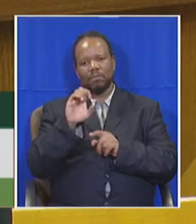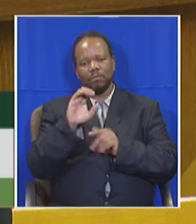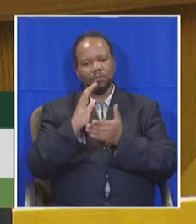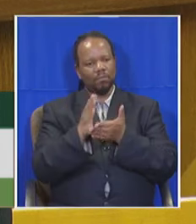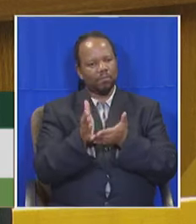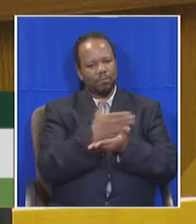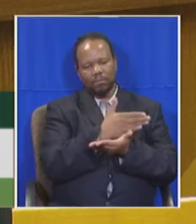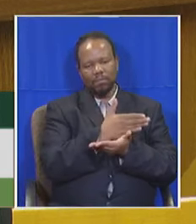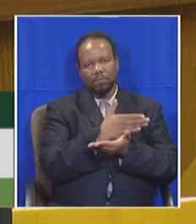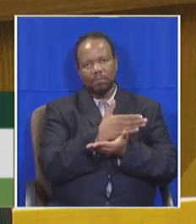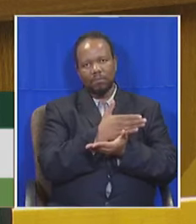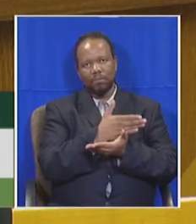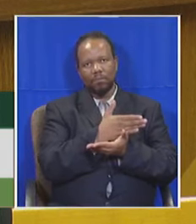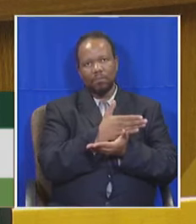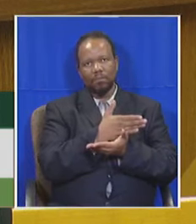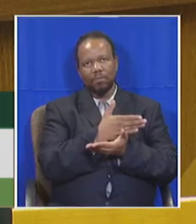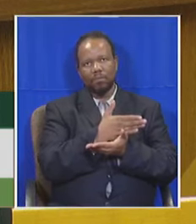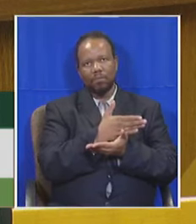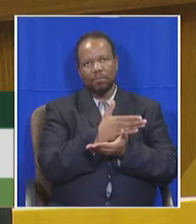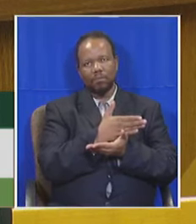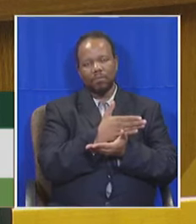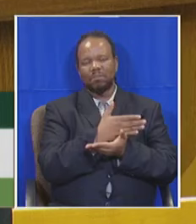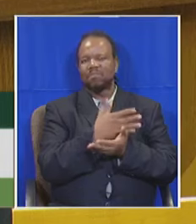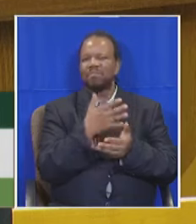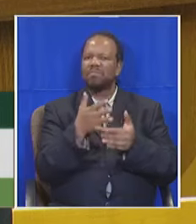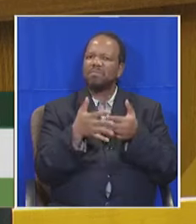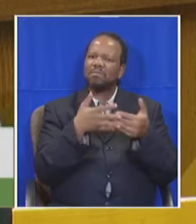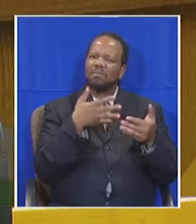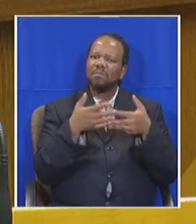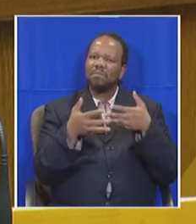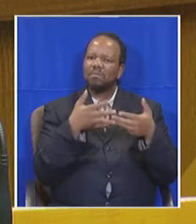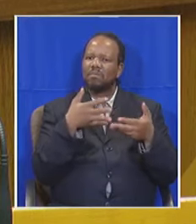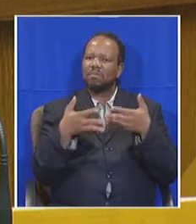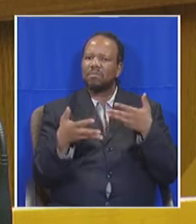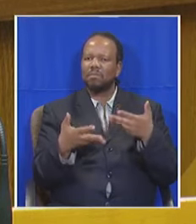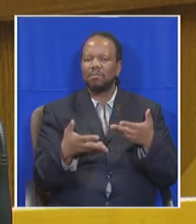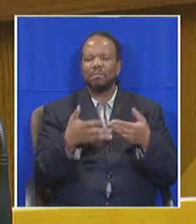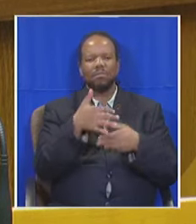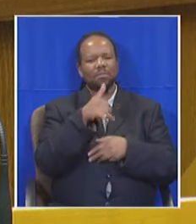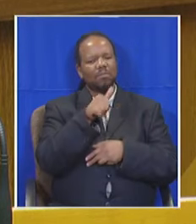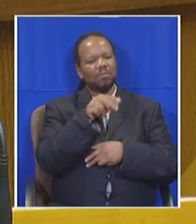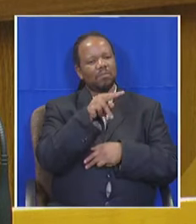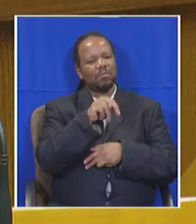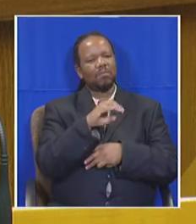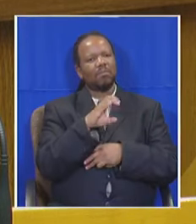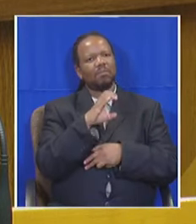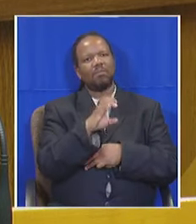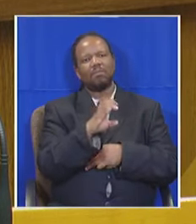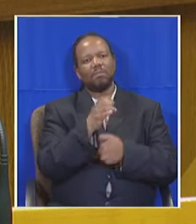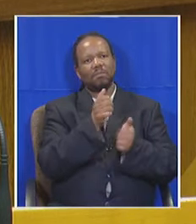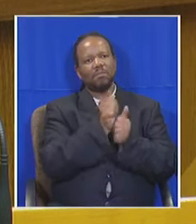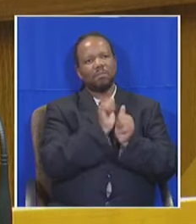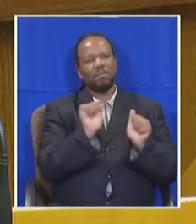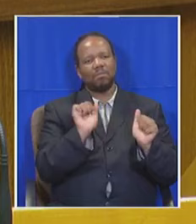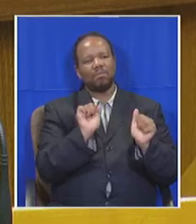Because just like in any circumstance, it is a liberation movement that has run out of its own course. On